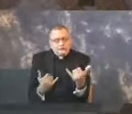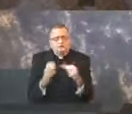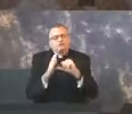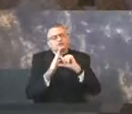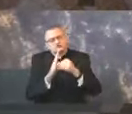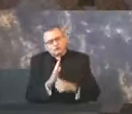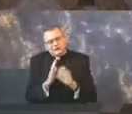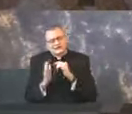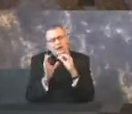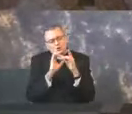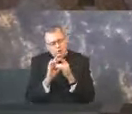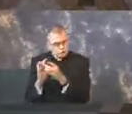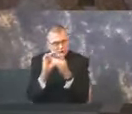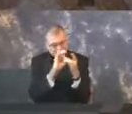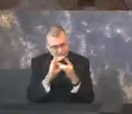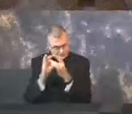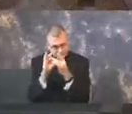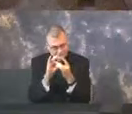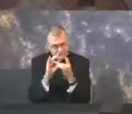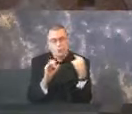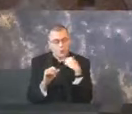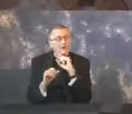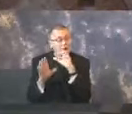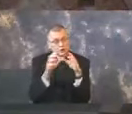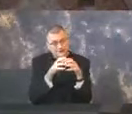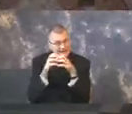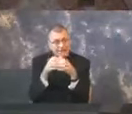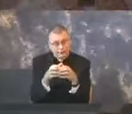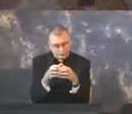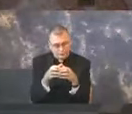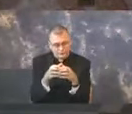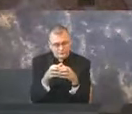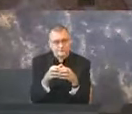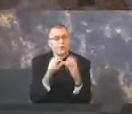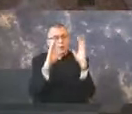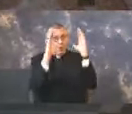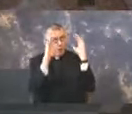unity. We are together, hopeful and confident as the Church.